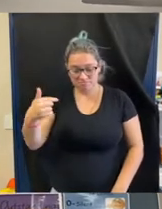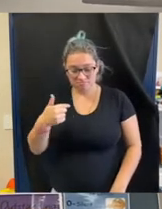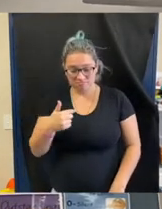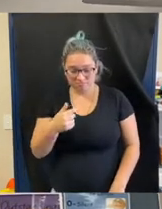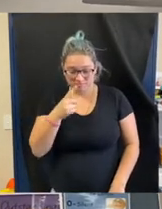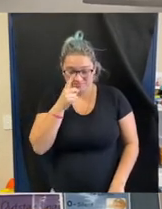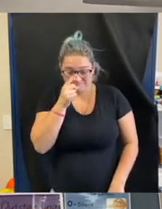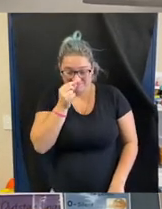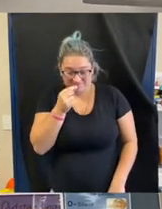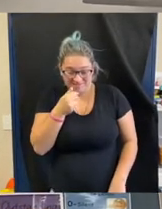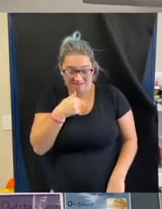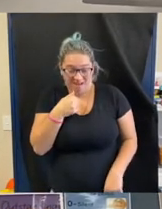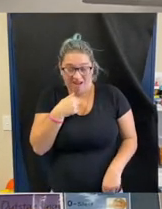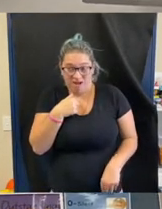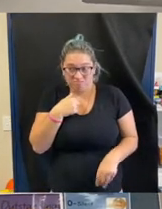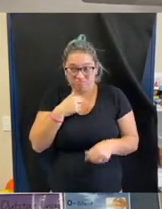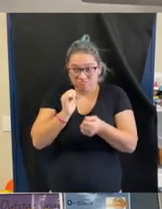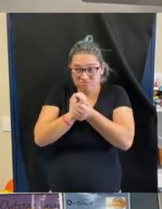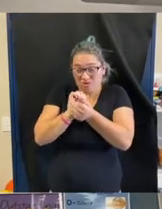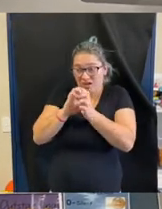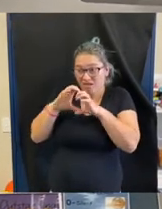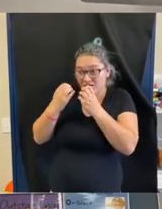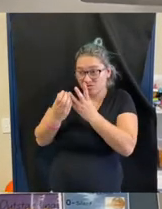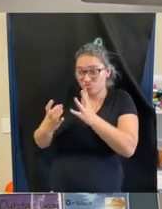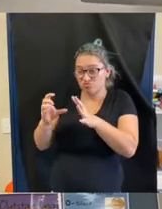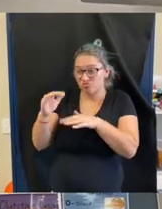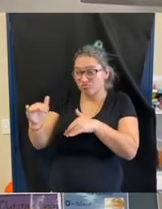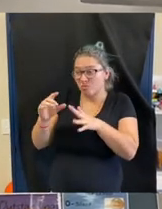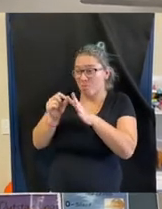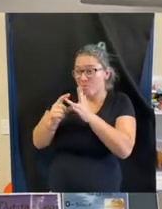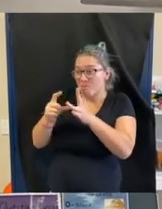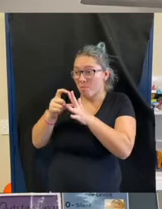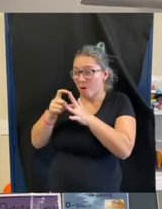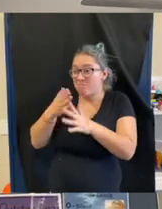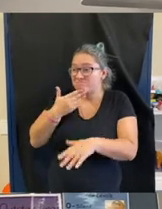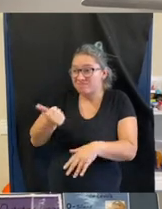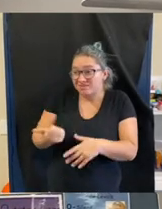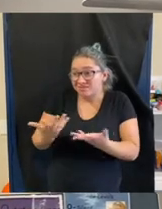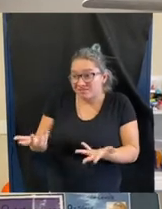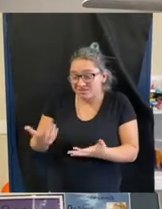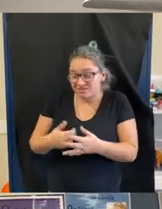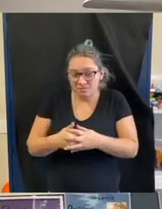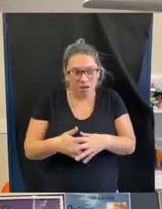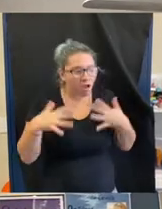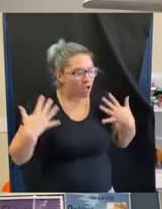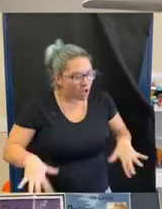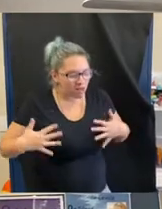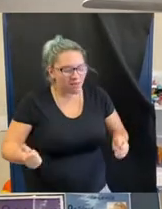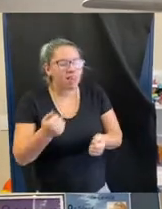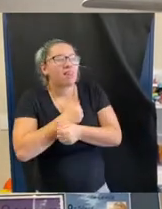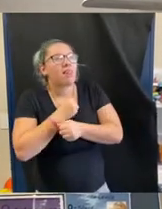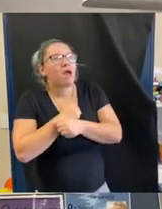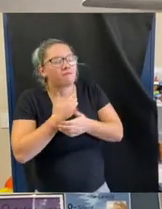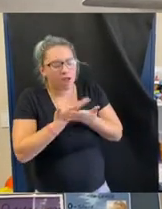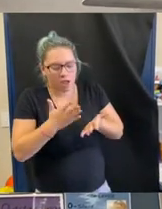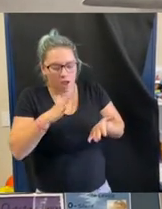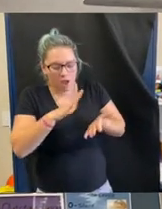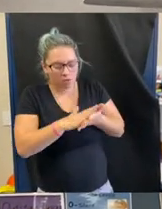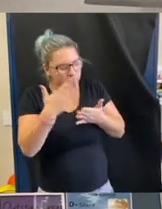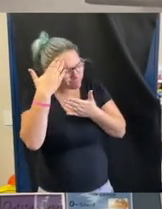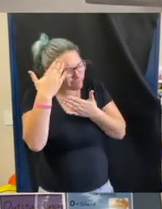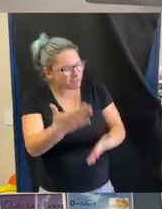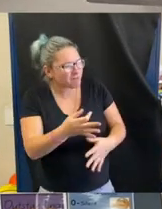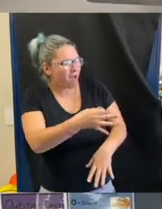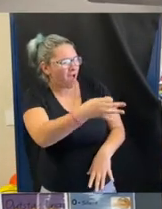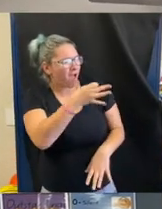Yes? Could I borrow the classroom pod, please? Wow! I love how you're being respectful